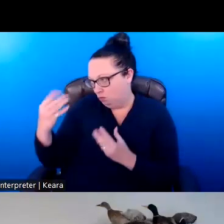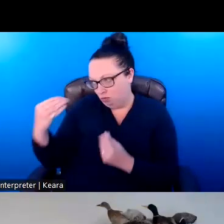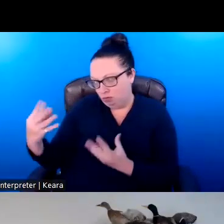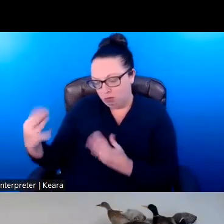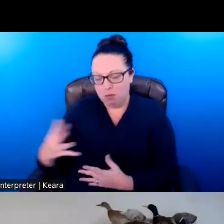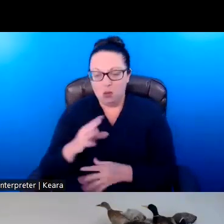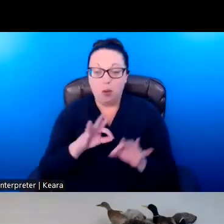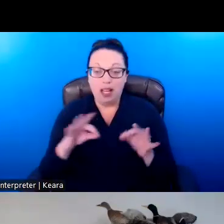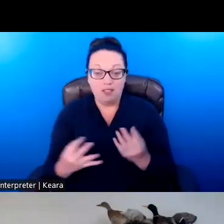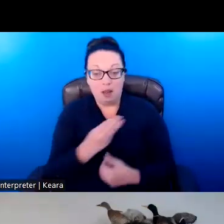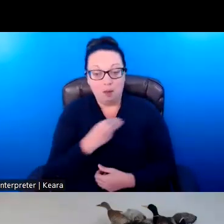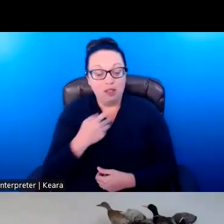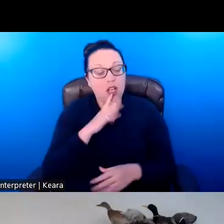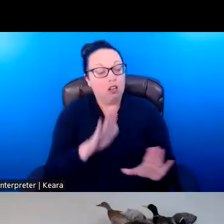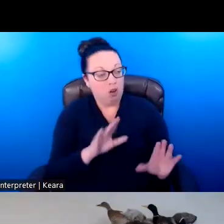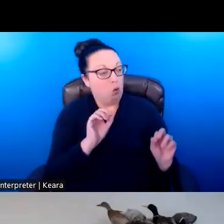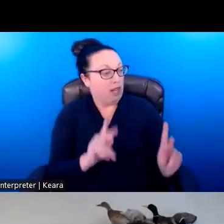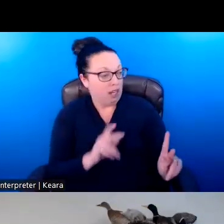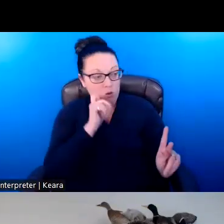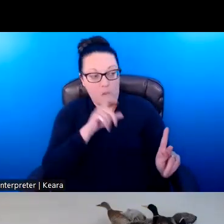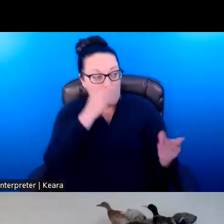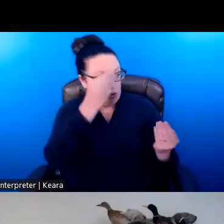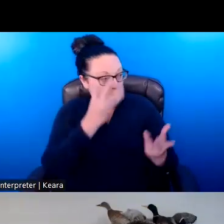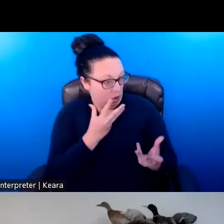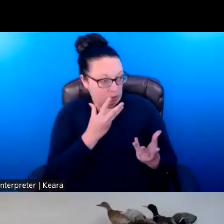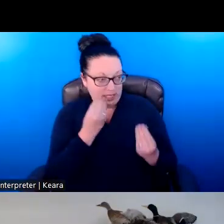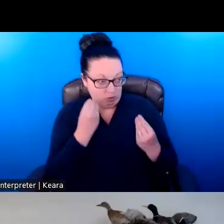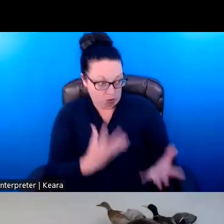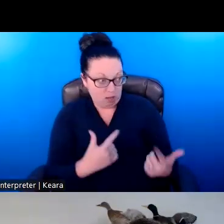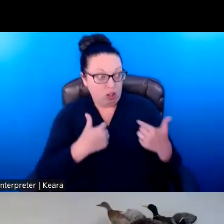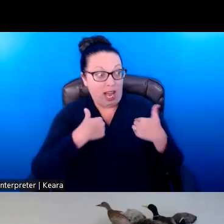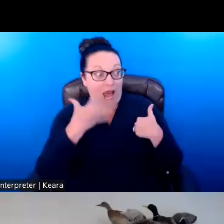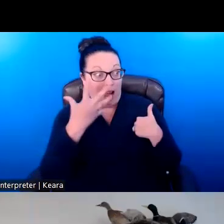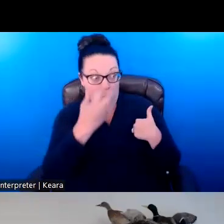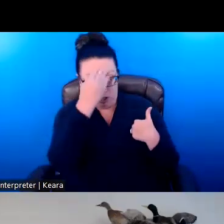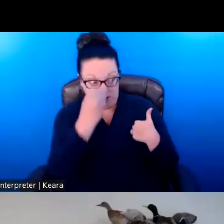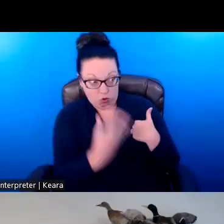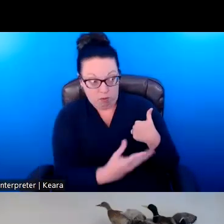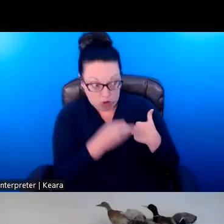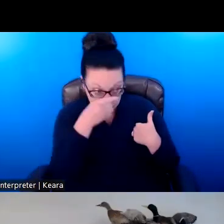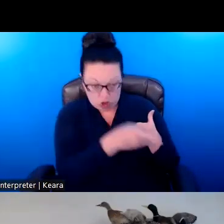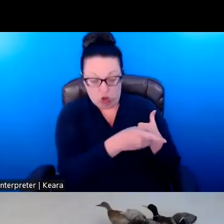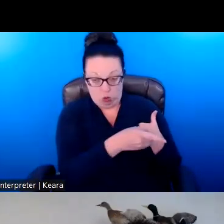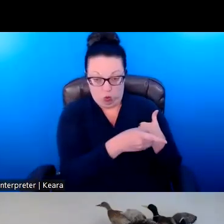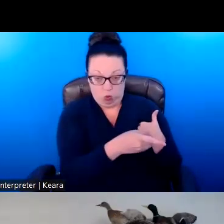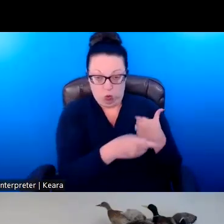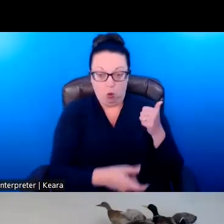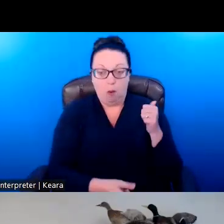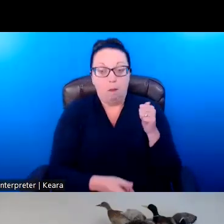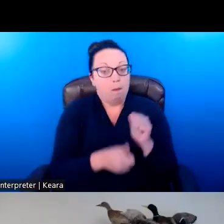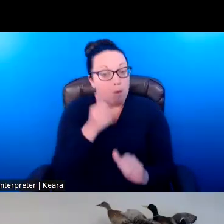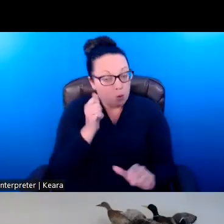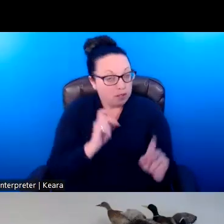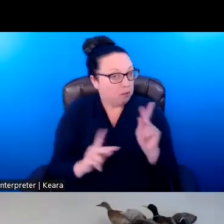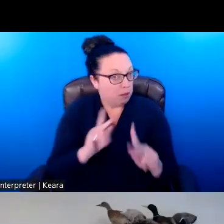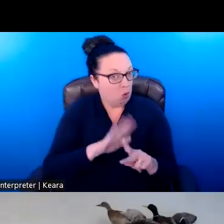member, what I would suggest you say is, okay, you don't need to give me the information. I want to give information to you. Most folks on the treatment